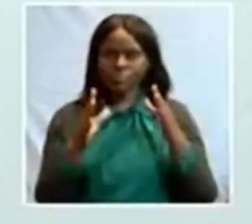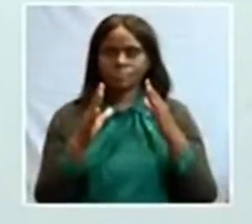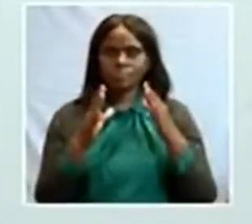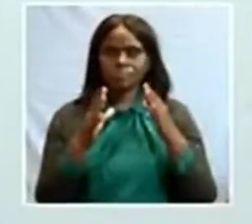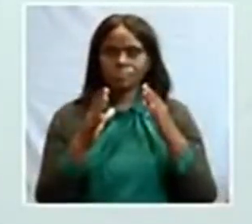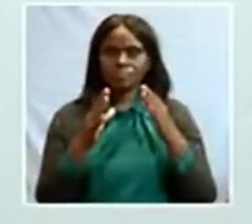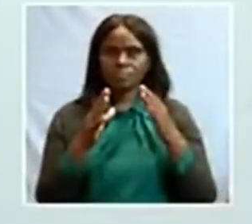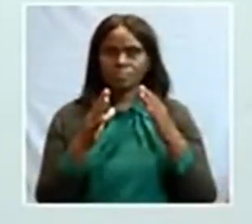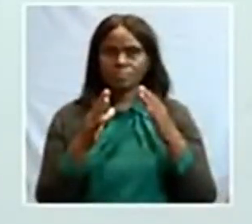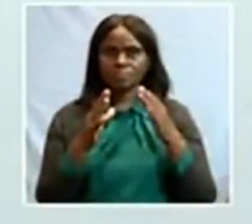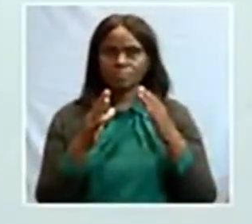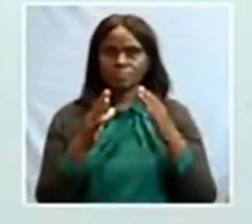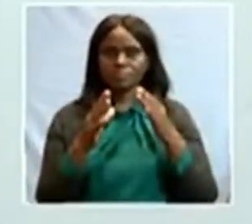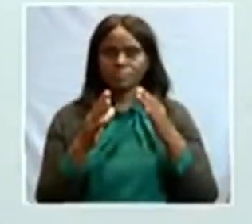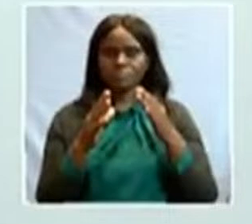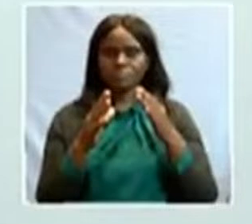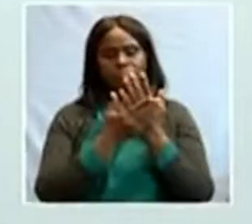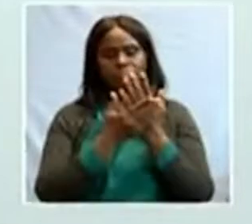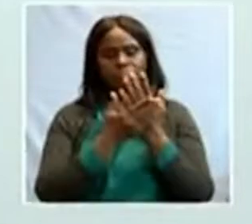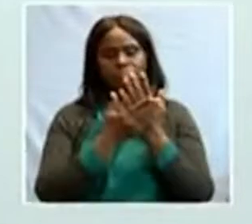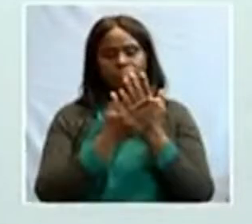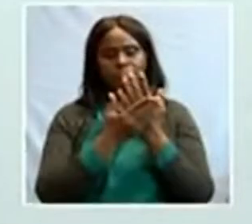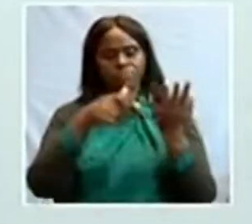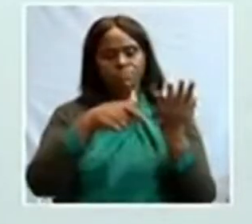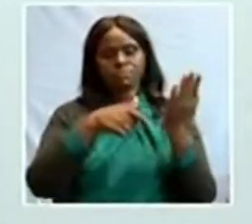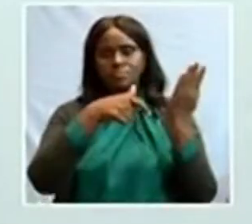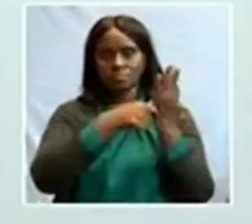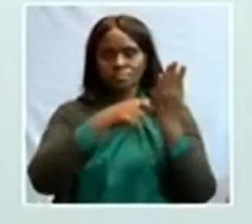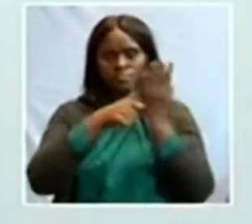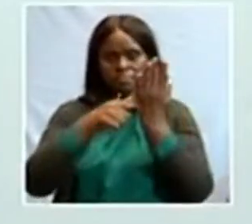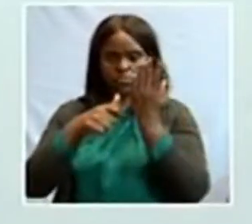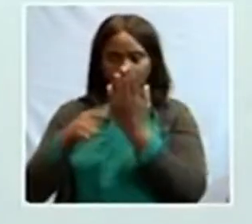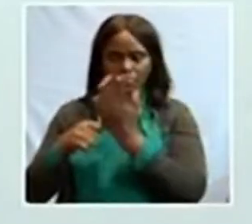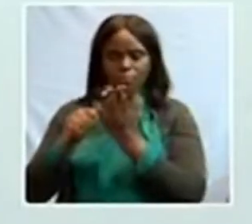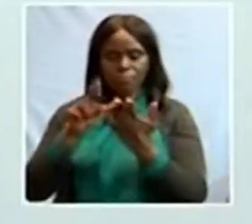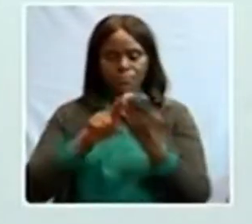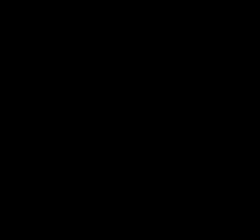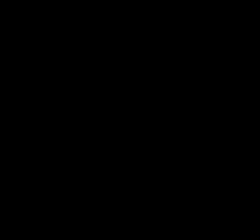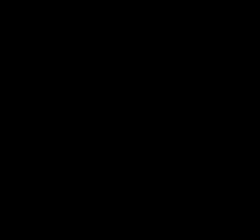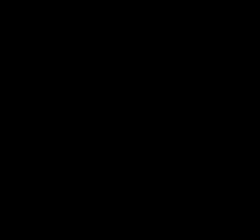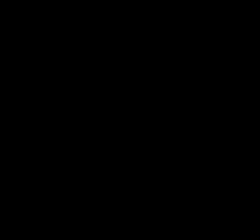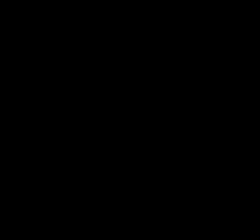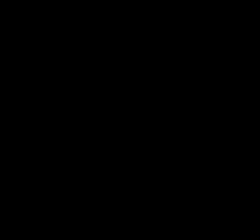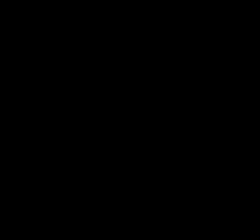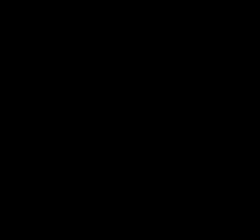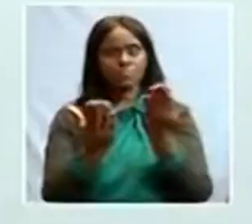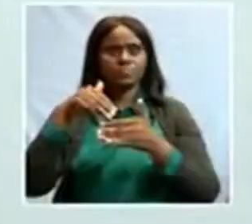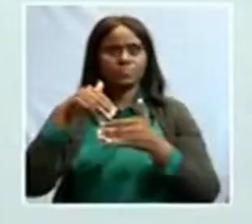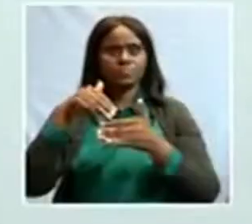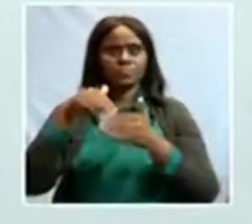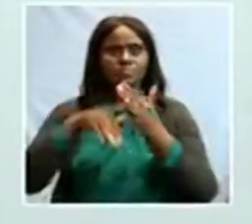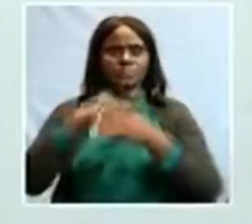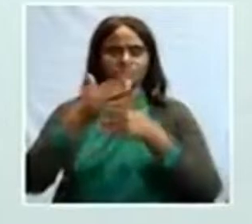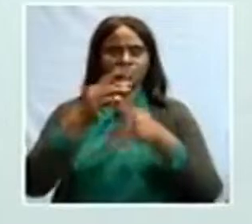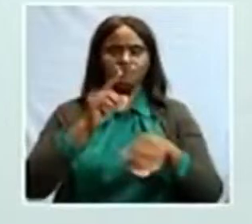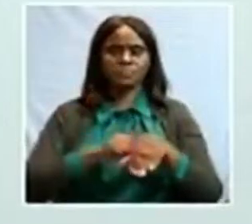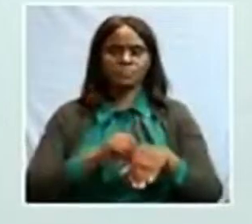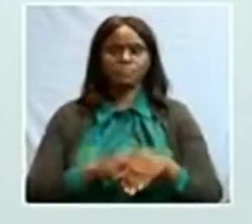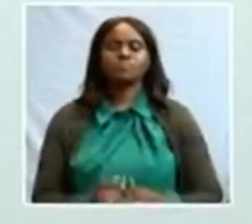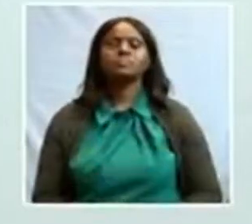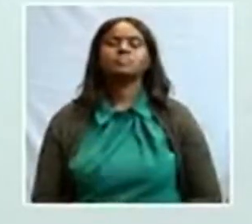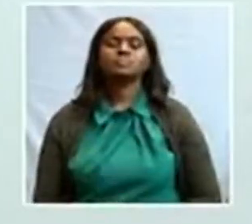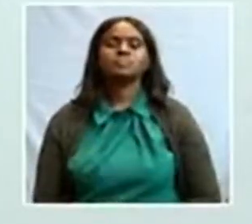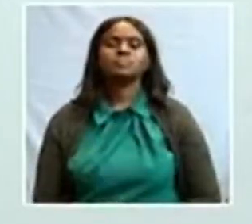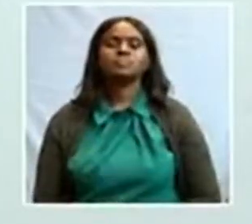You are called upon to improve tagging of the reports, especially the appendices, next time. Sure.